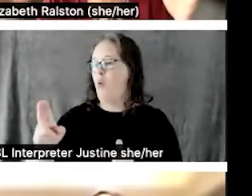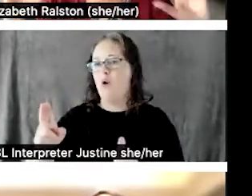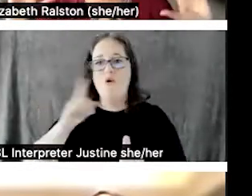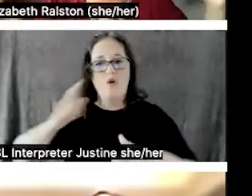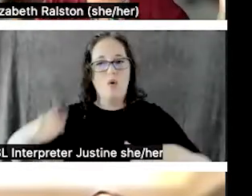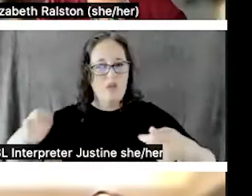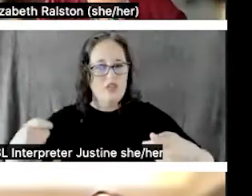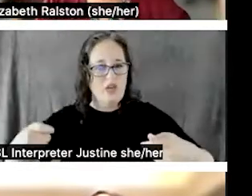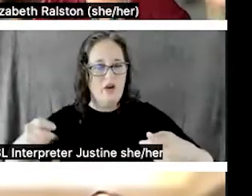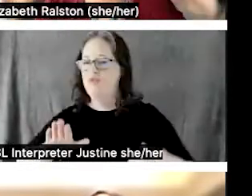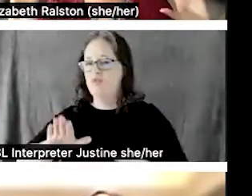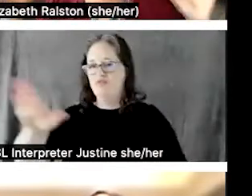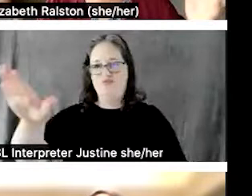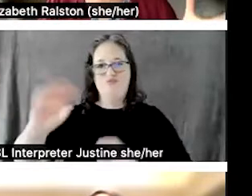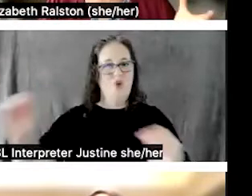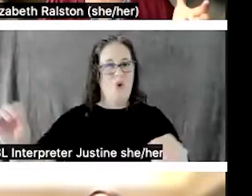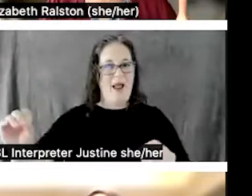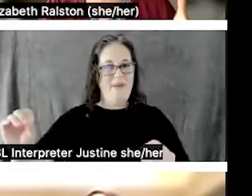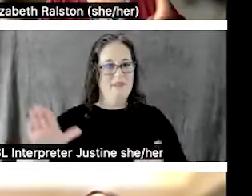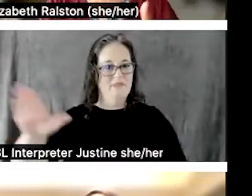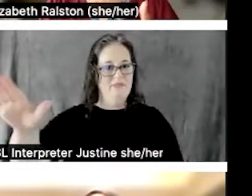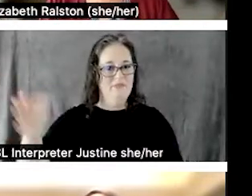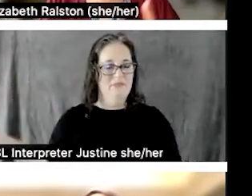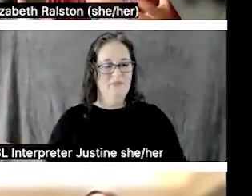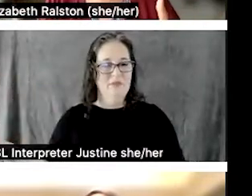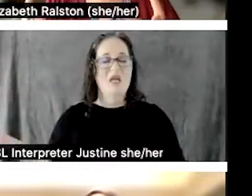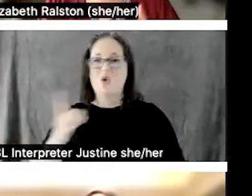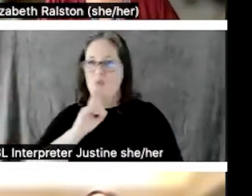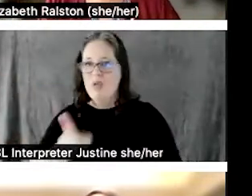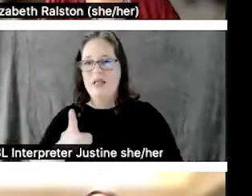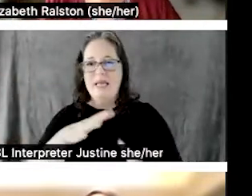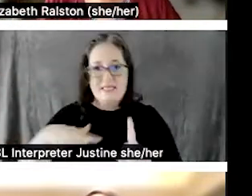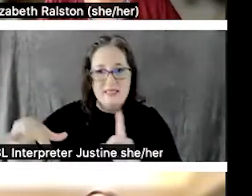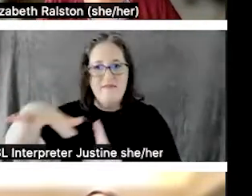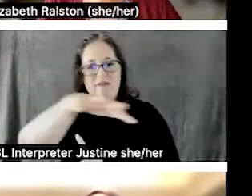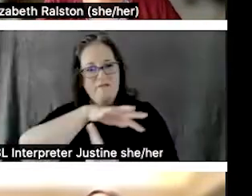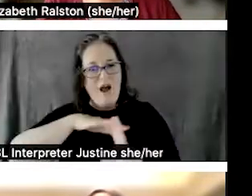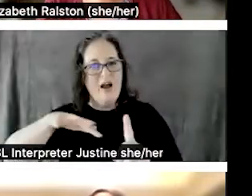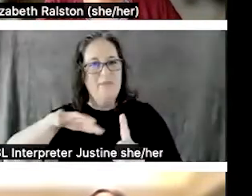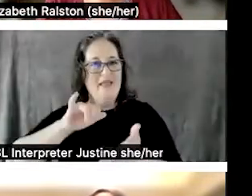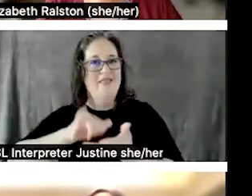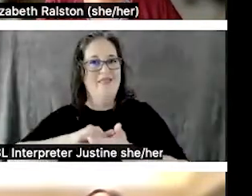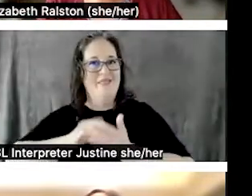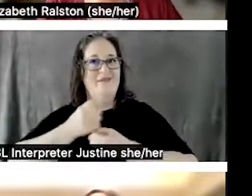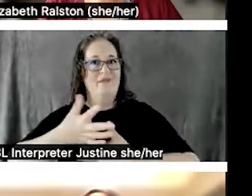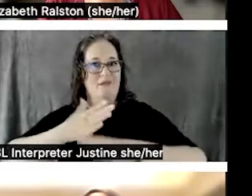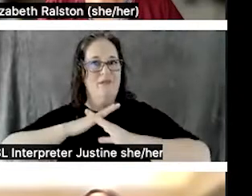it's the built environment around you that is the one that really was disabling the individual.